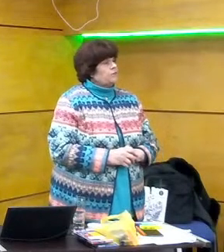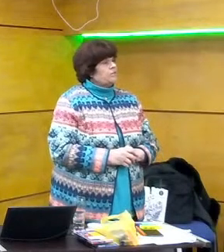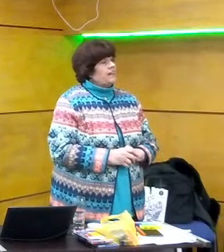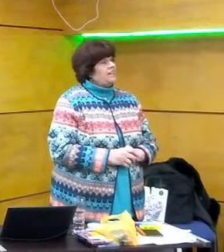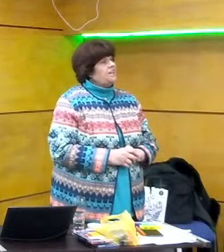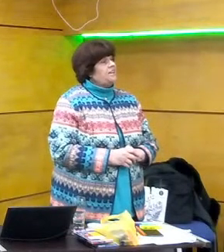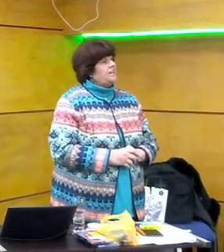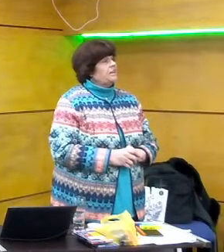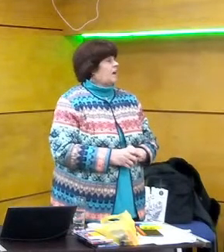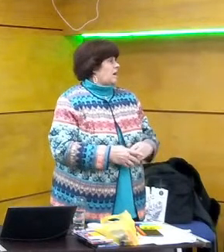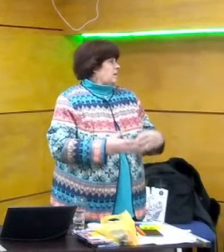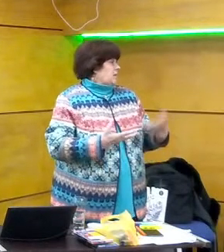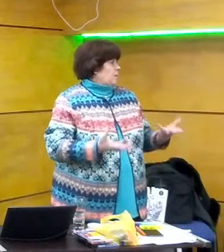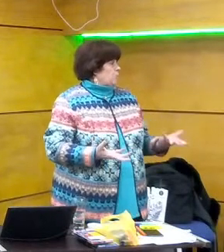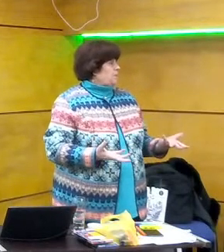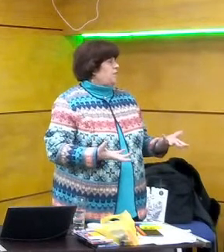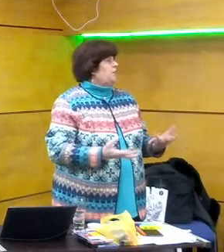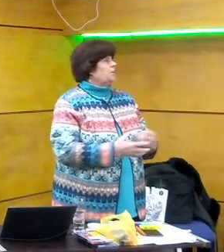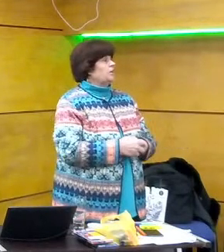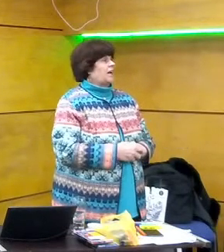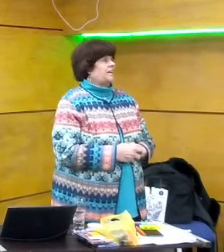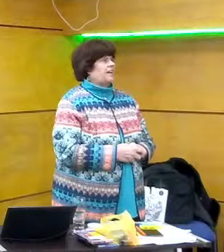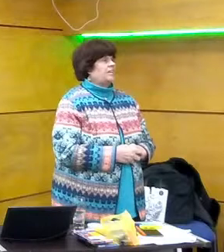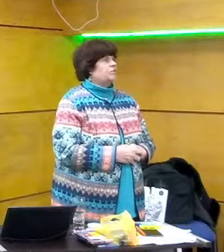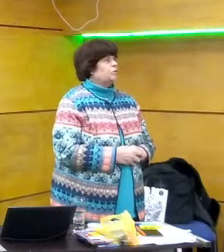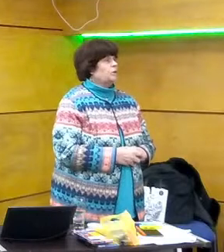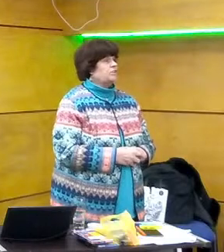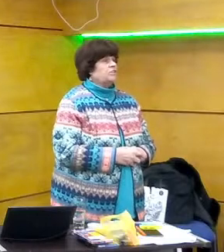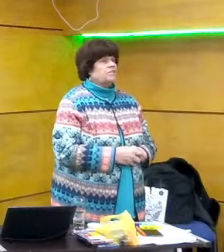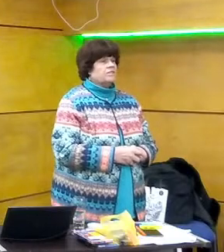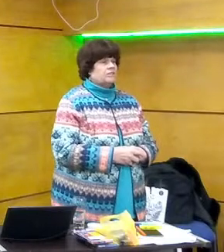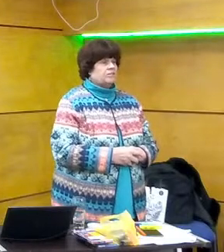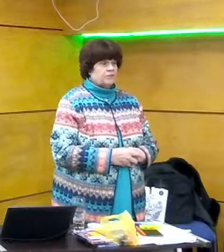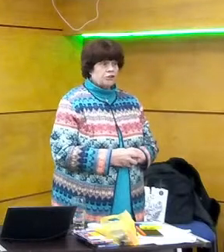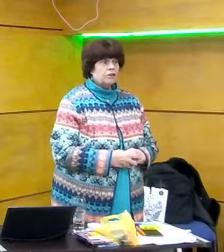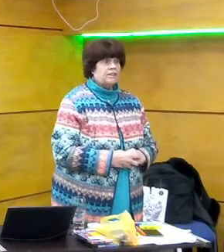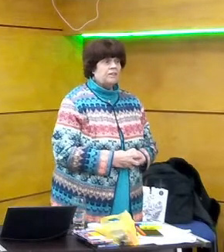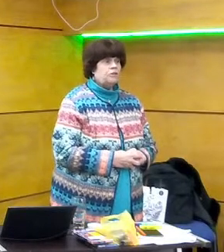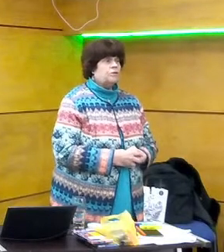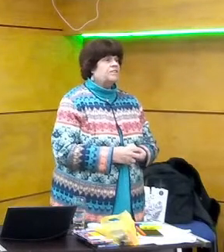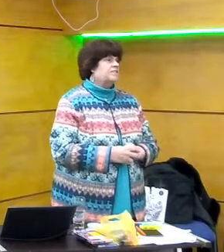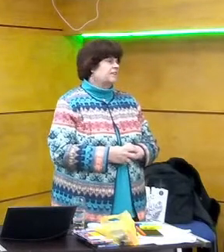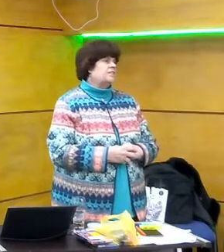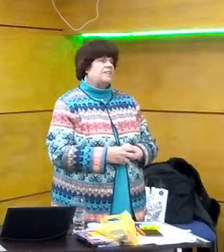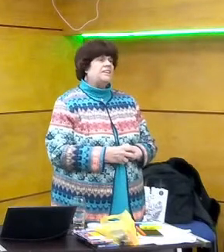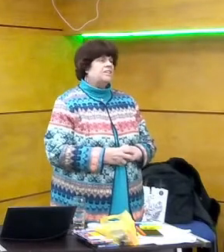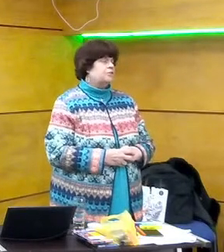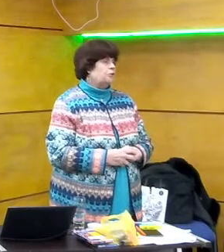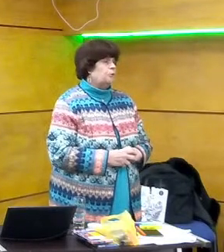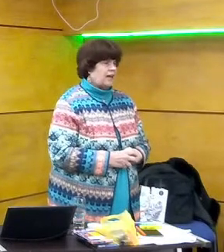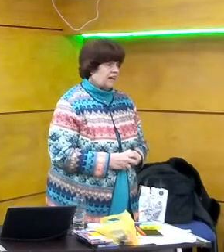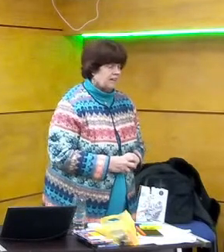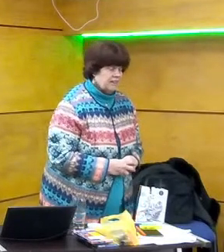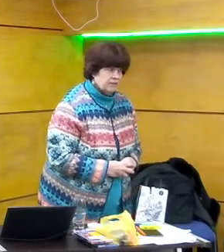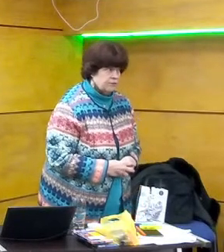so if there's anything, I will be here. I can answer questions individually. You can send to